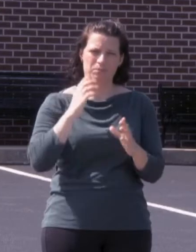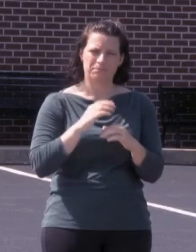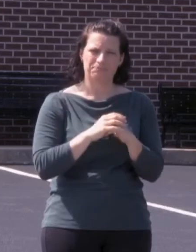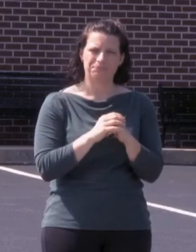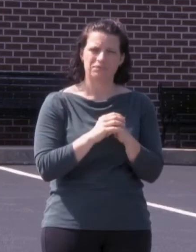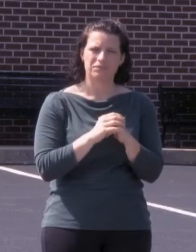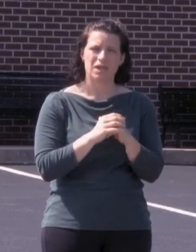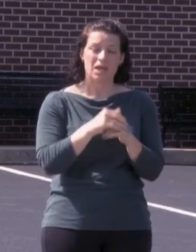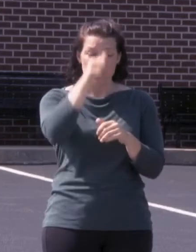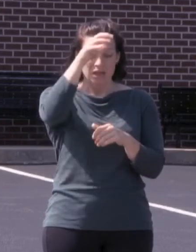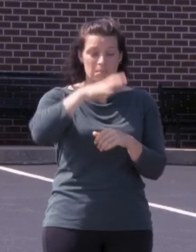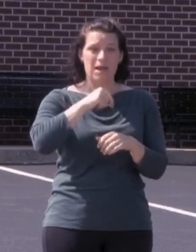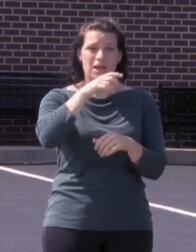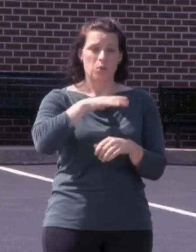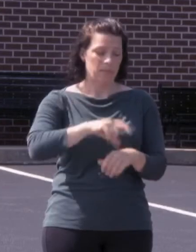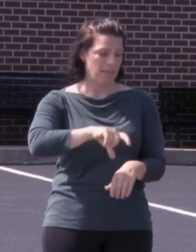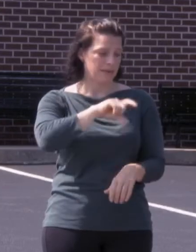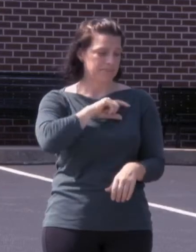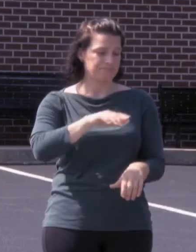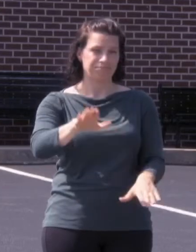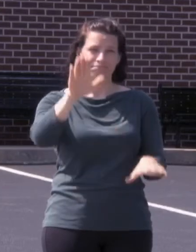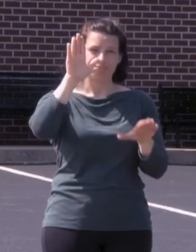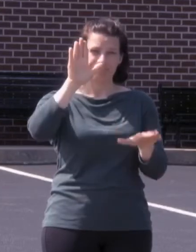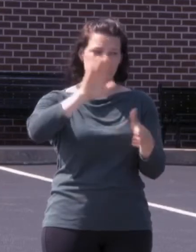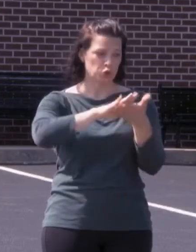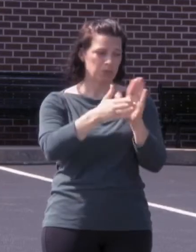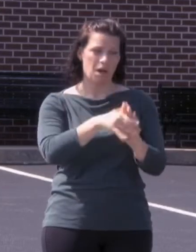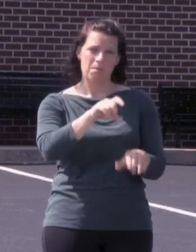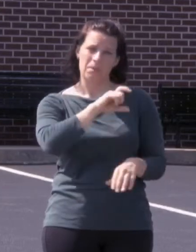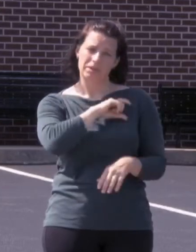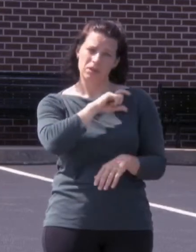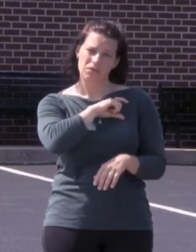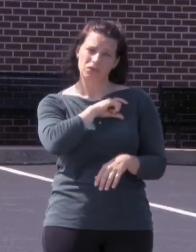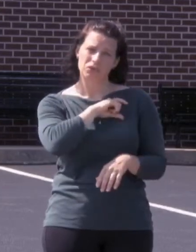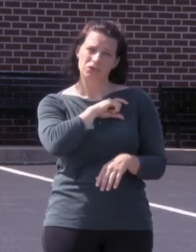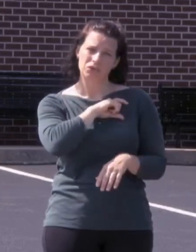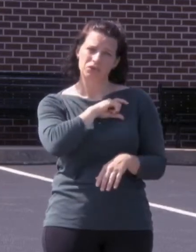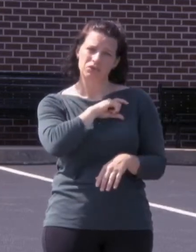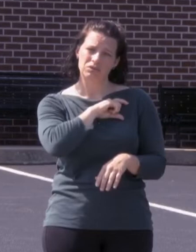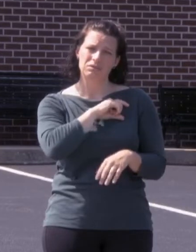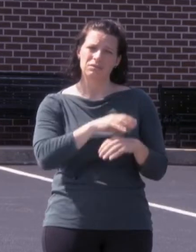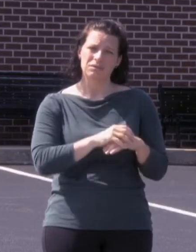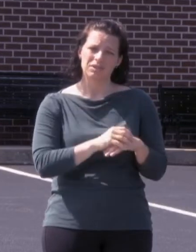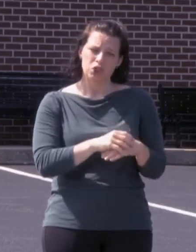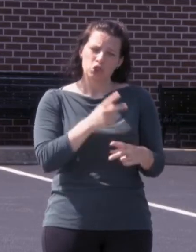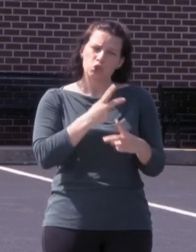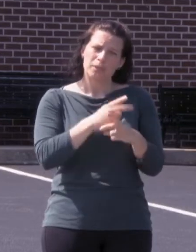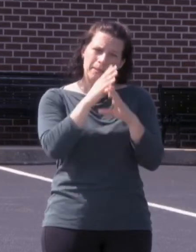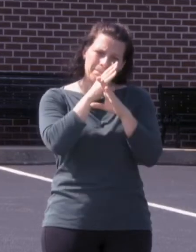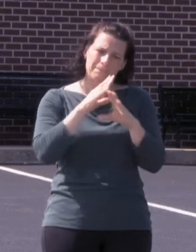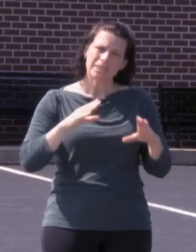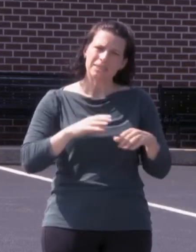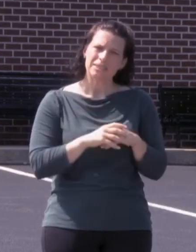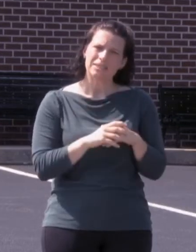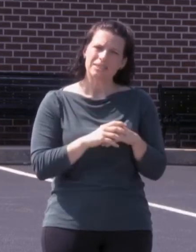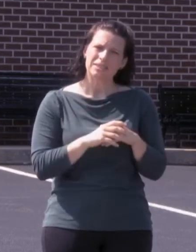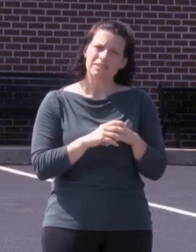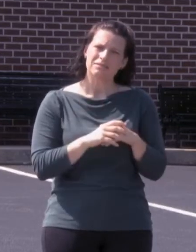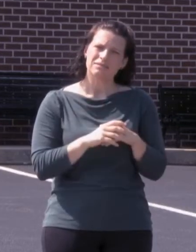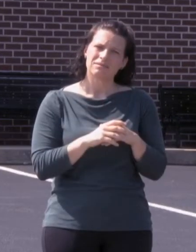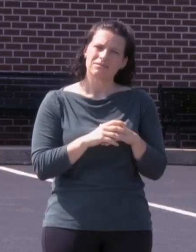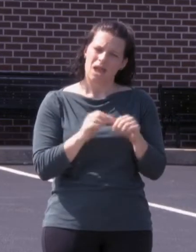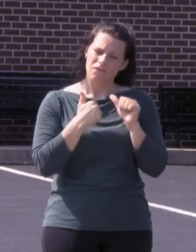a badge, take an oath to be law enforcement officers, to keep the peace and uphold the